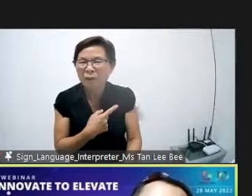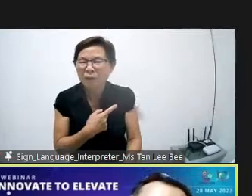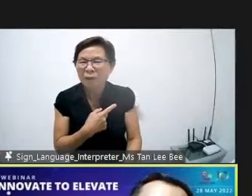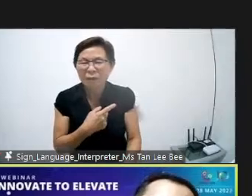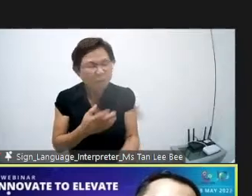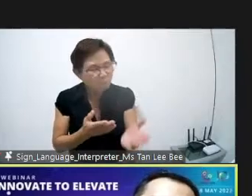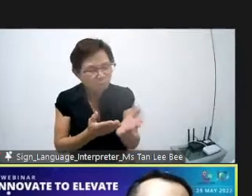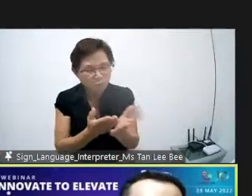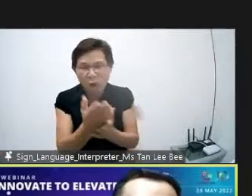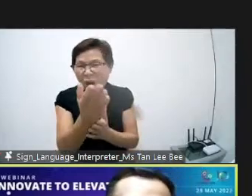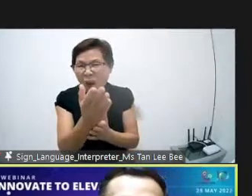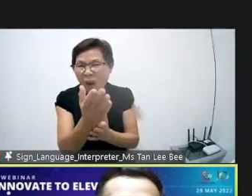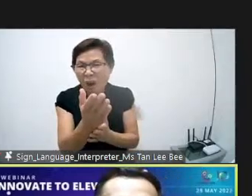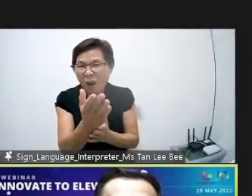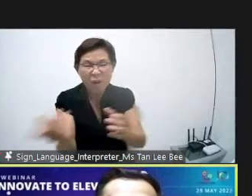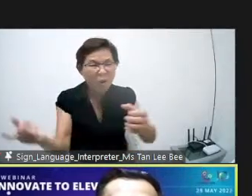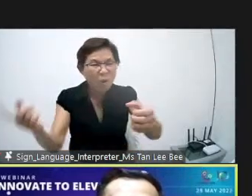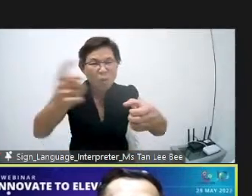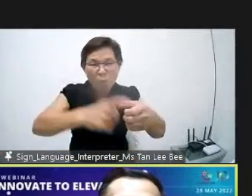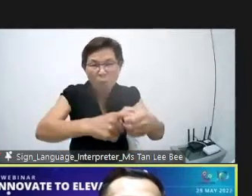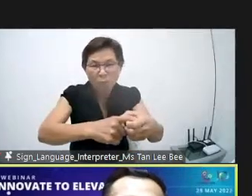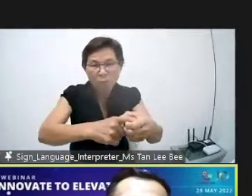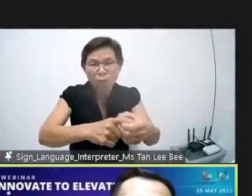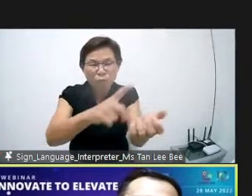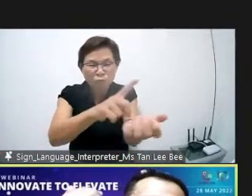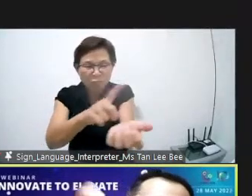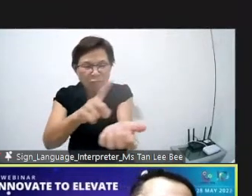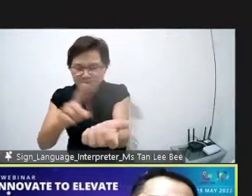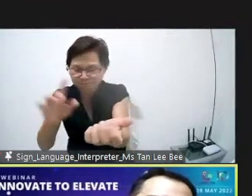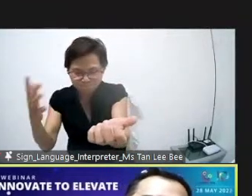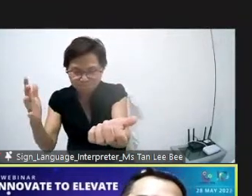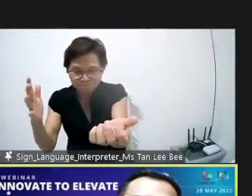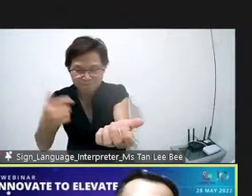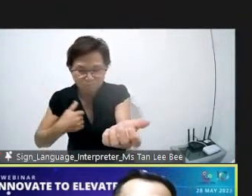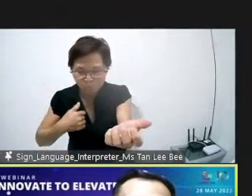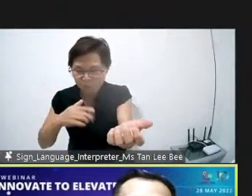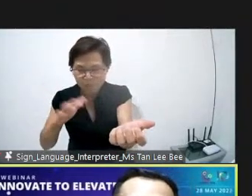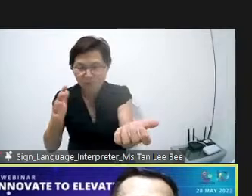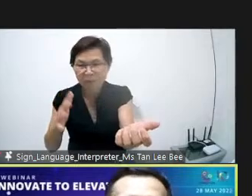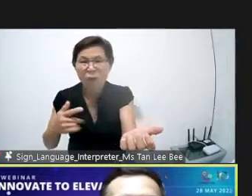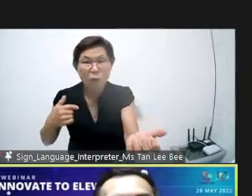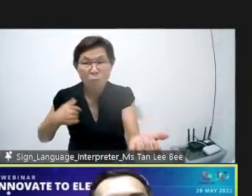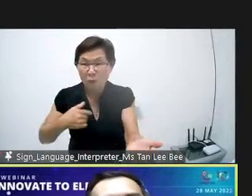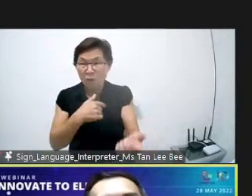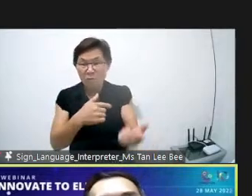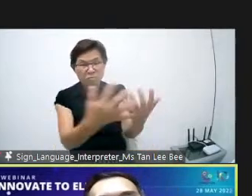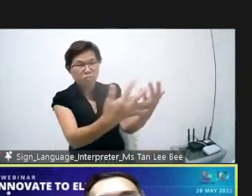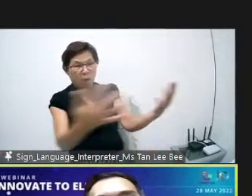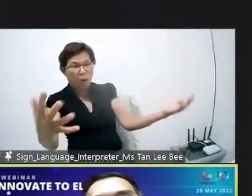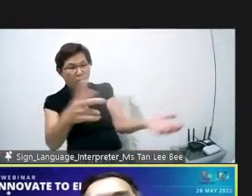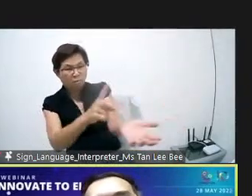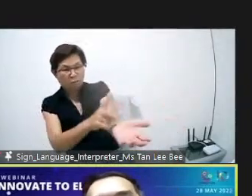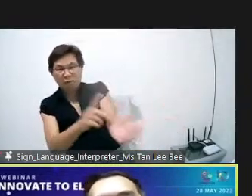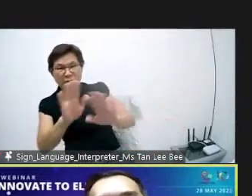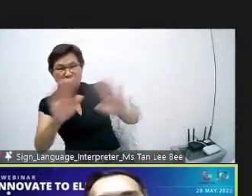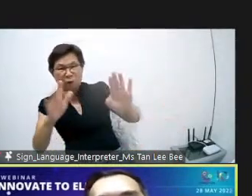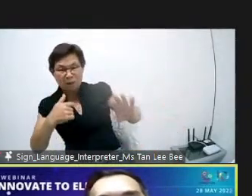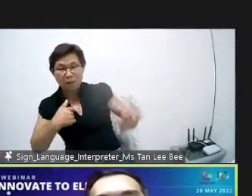in the medical frontliners. Even though we are not in the medical front lines, it doesn't mean that we cannot